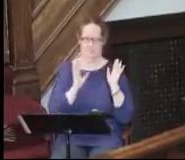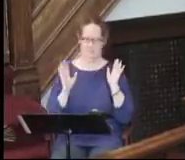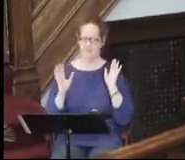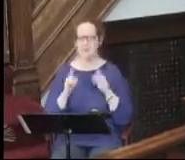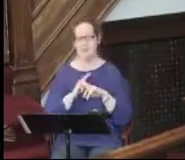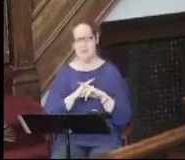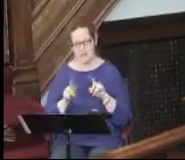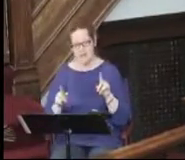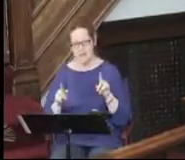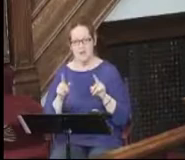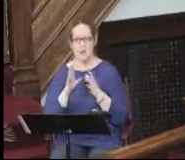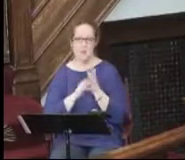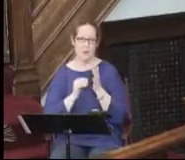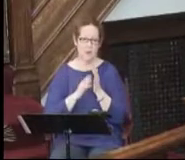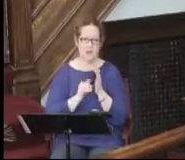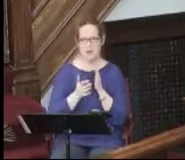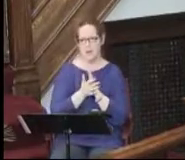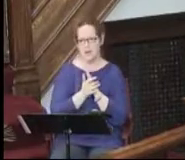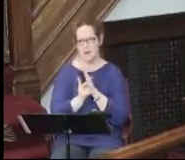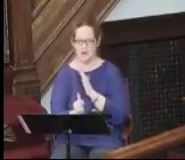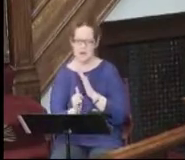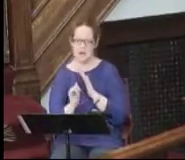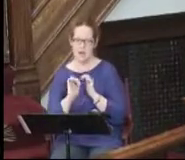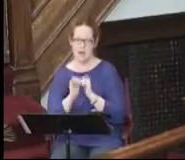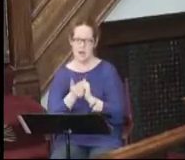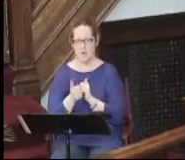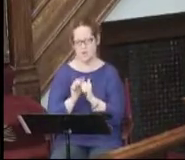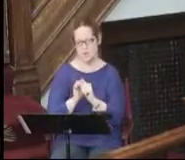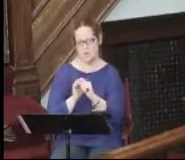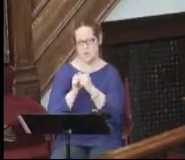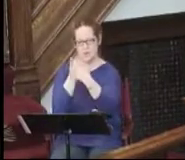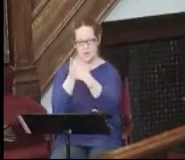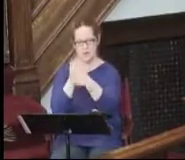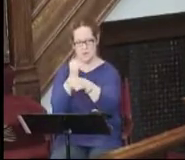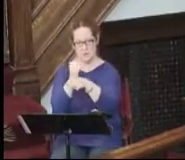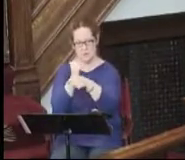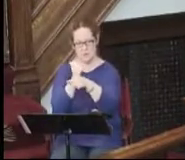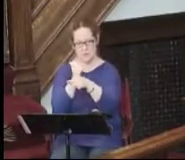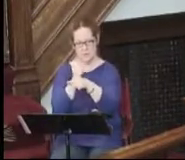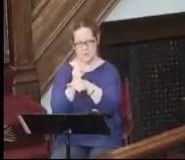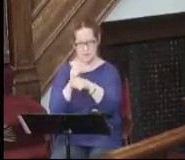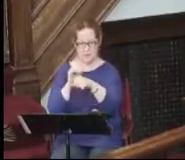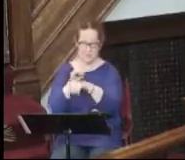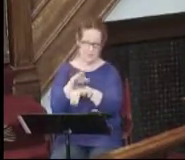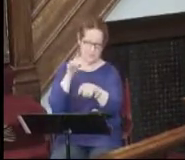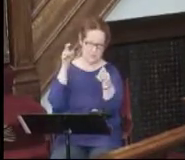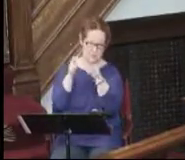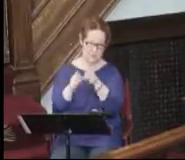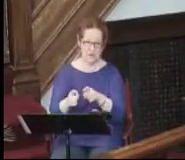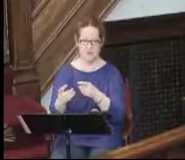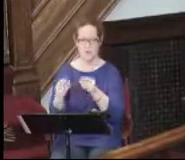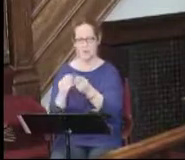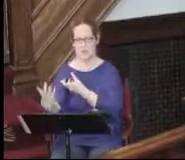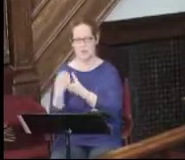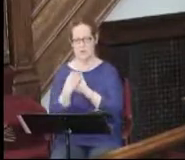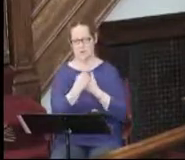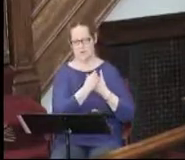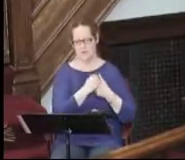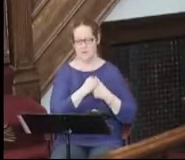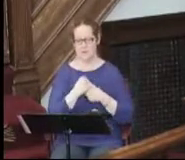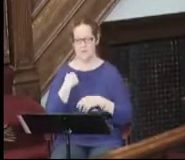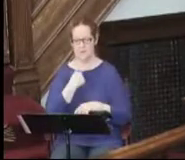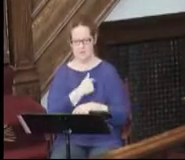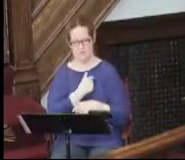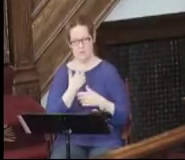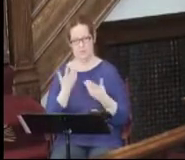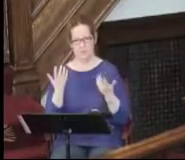but learning the art of how to challenge institutions to change and to be more inclusive. We, of